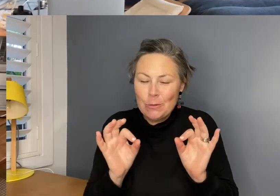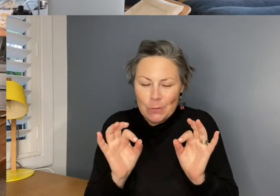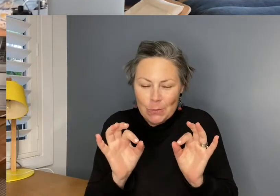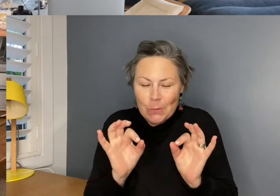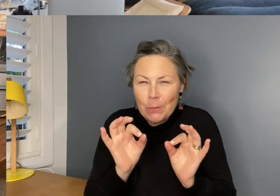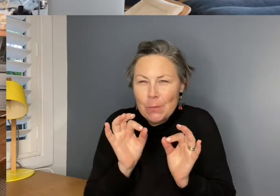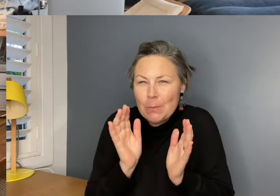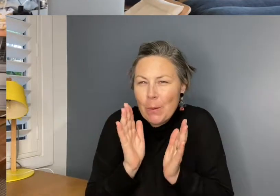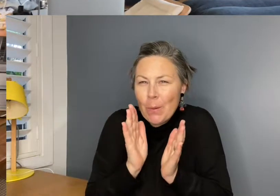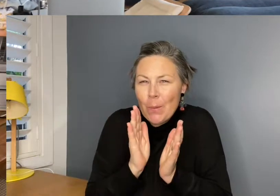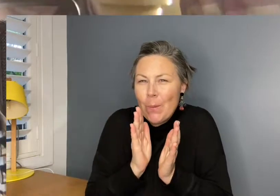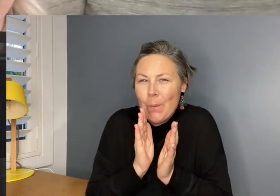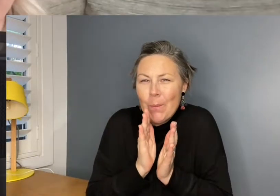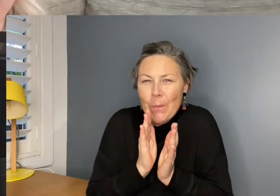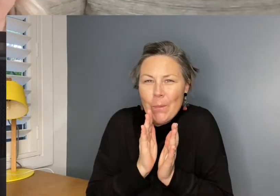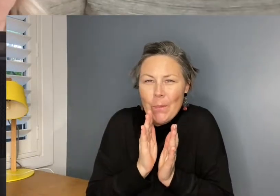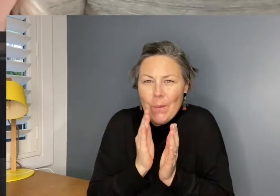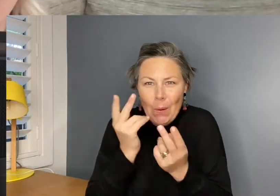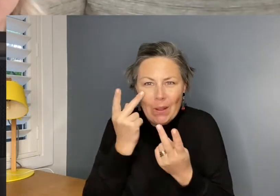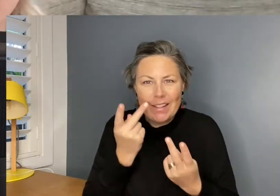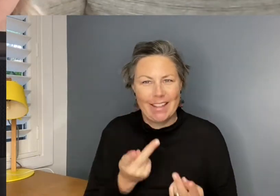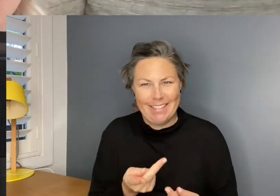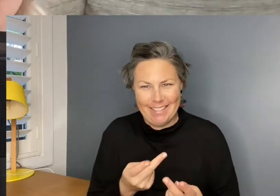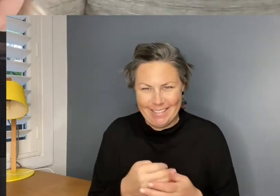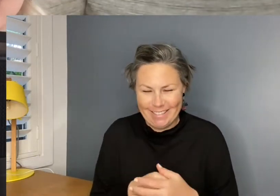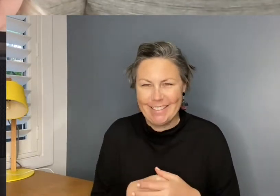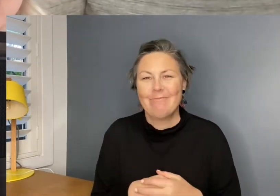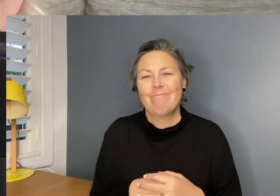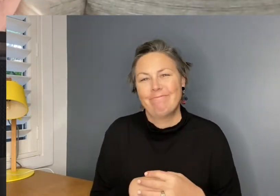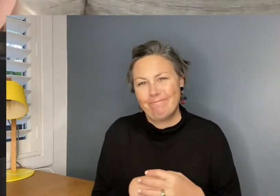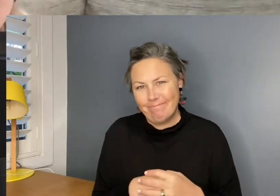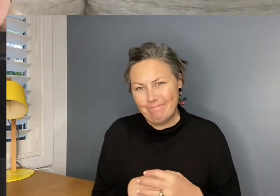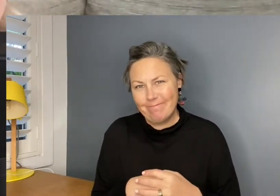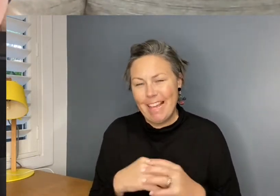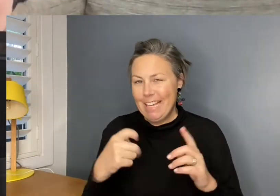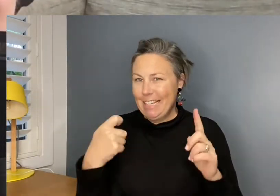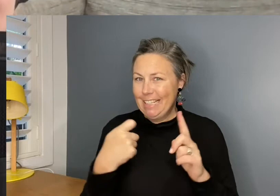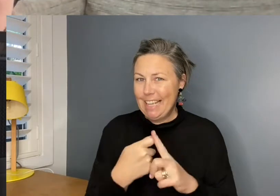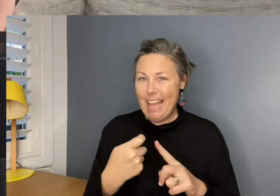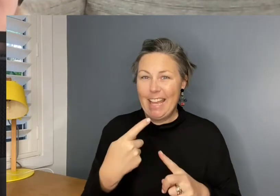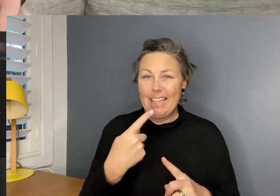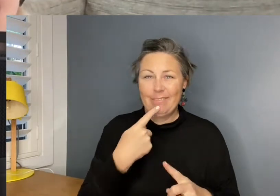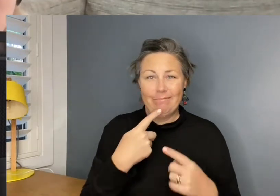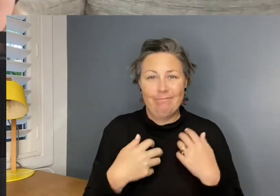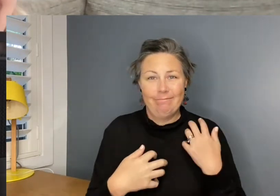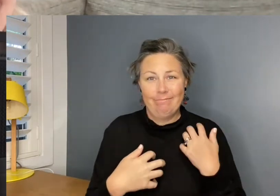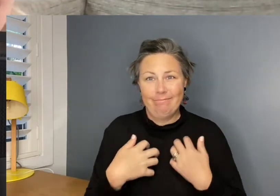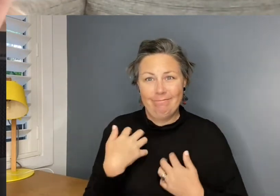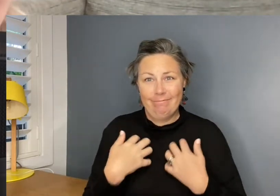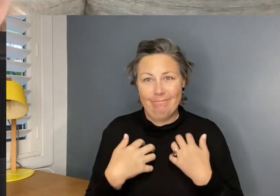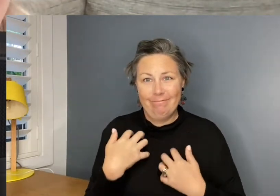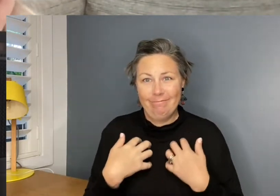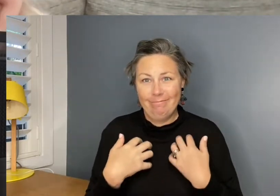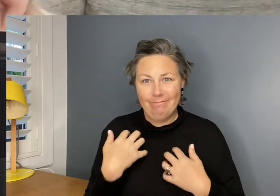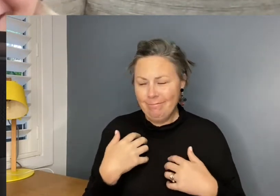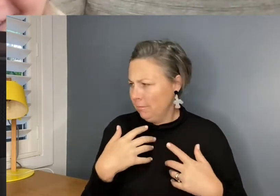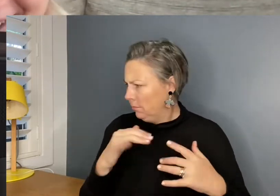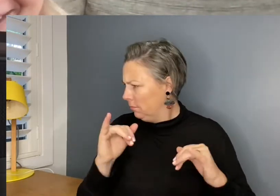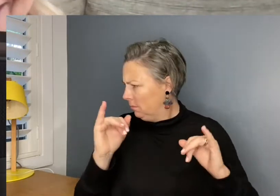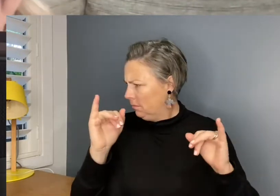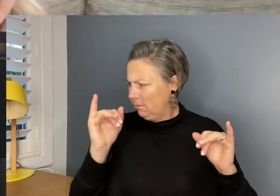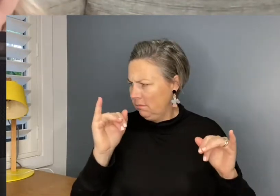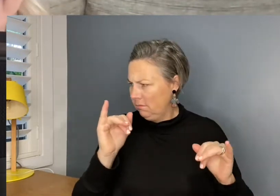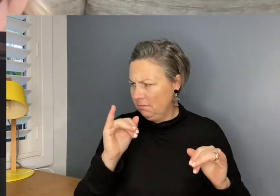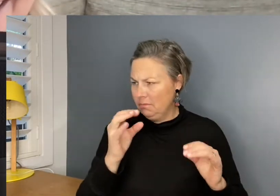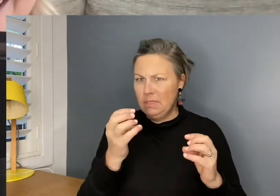tiniest guest we've ever had. Oh, well, I'm so stoked. We are finally doing this episode. Do I ever say that